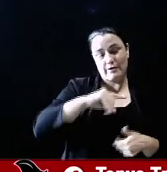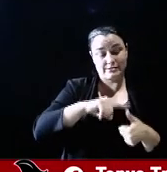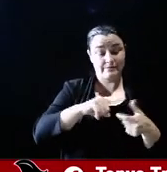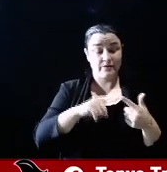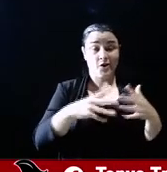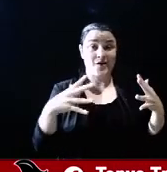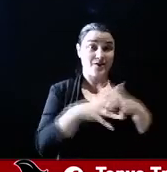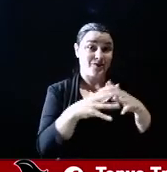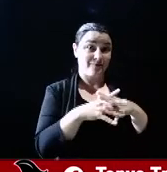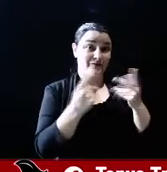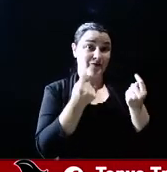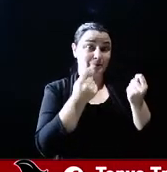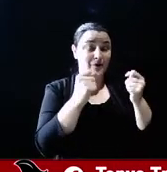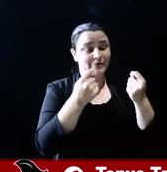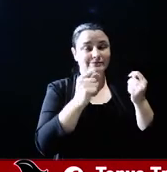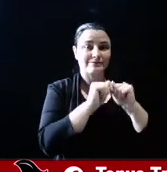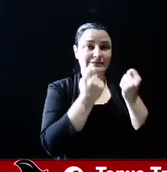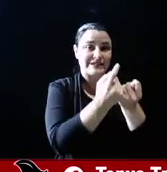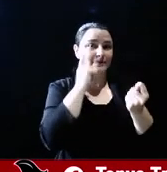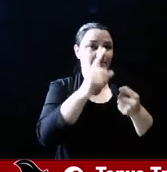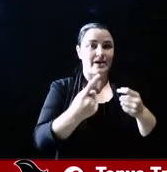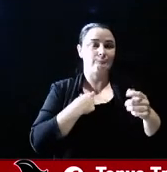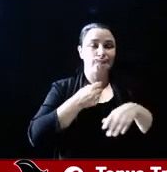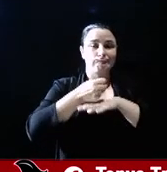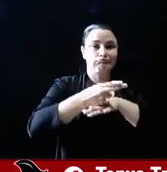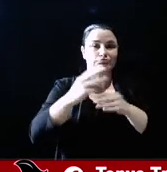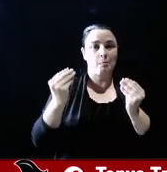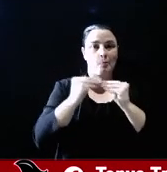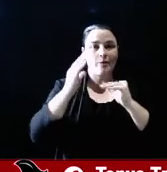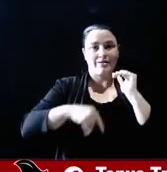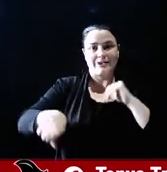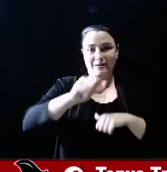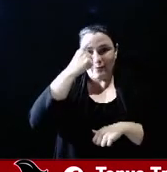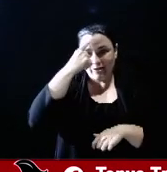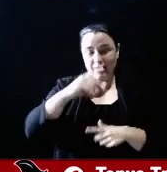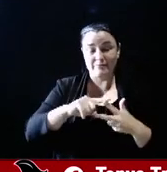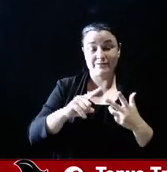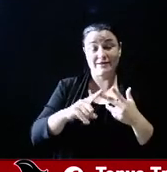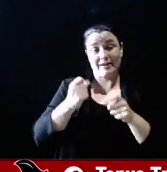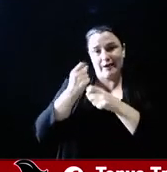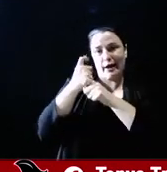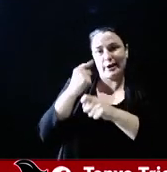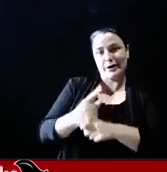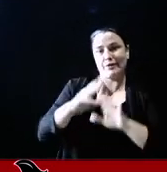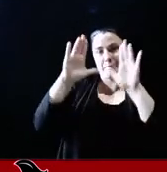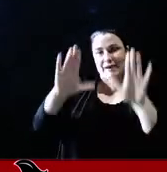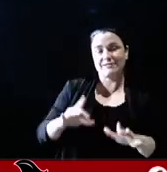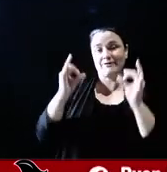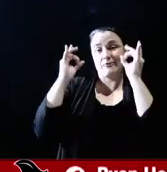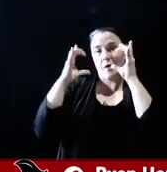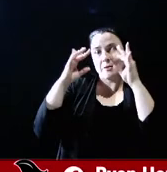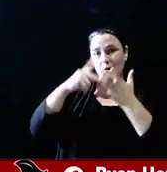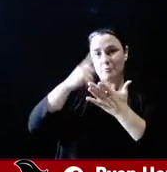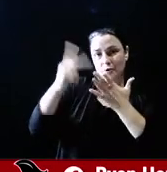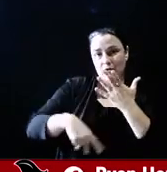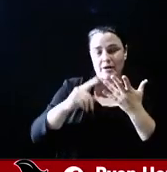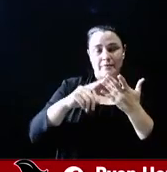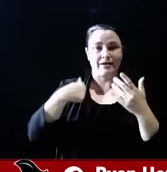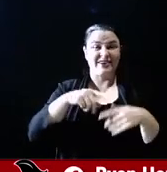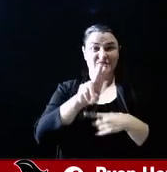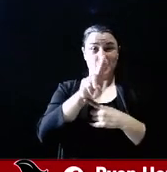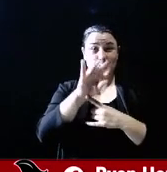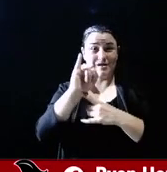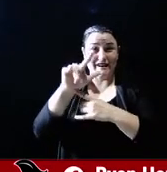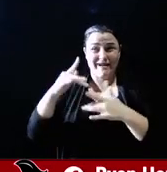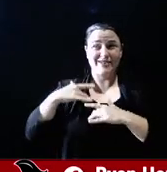everyone's expectations this year, the yearly greatness of our volleyball program, or our domination in a variety of UIL events, our